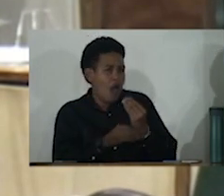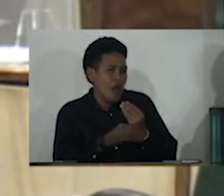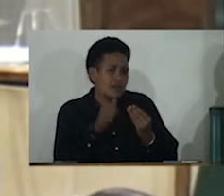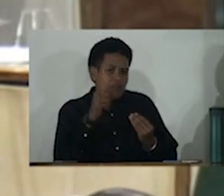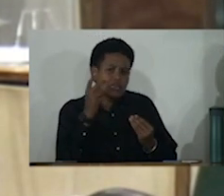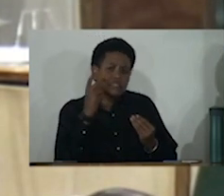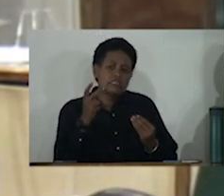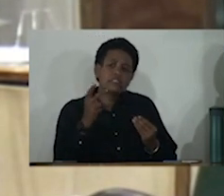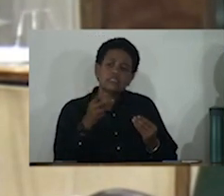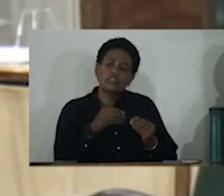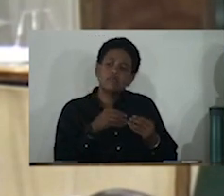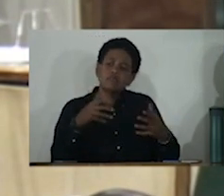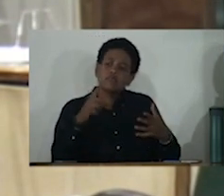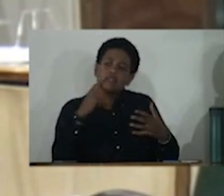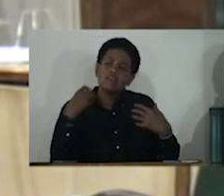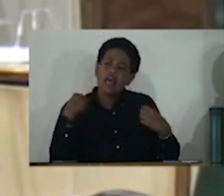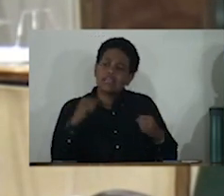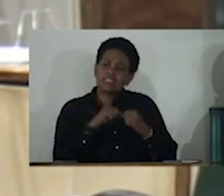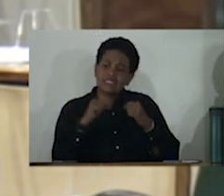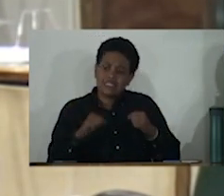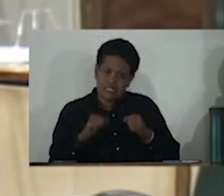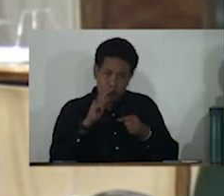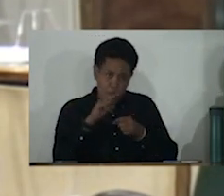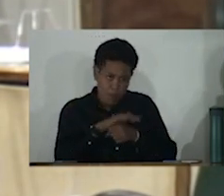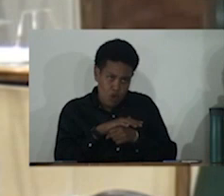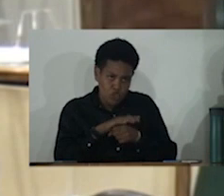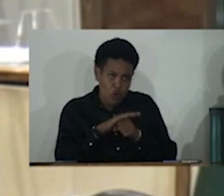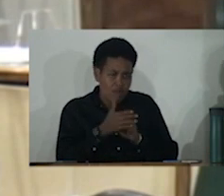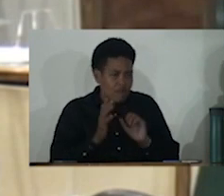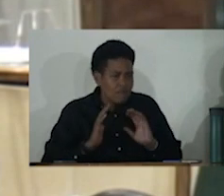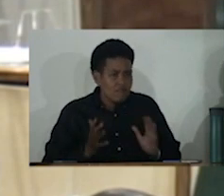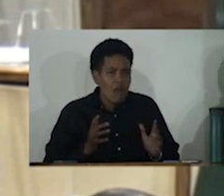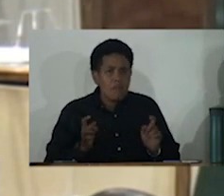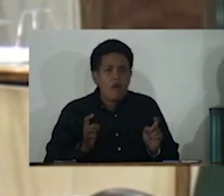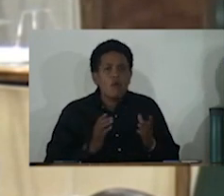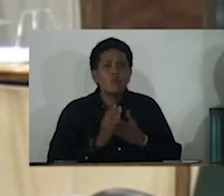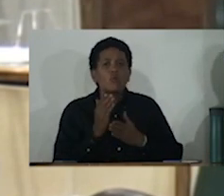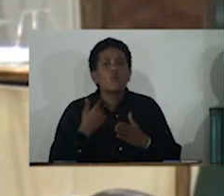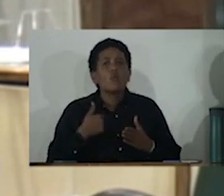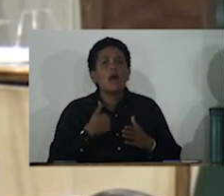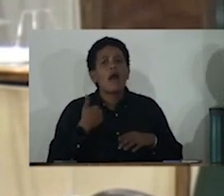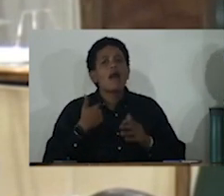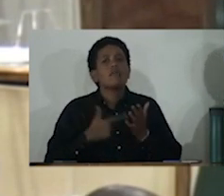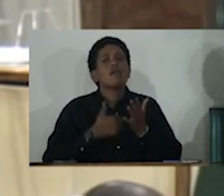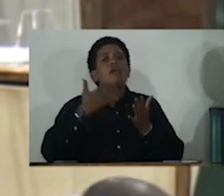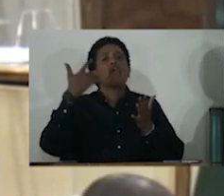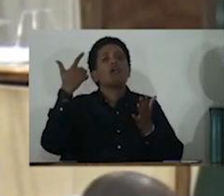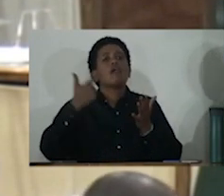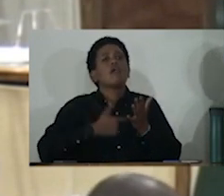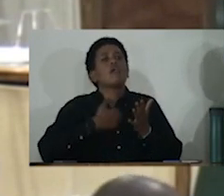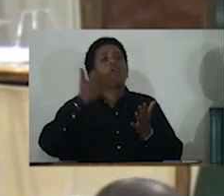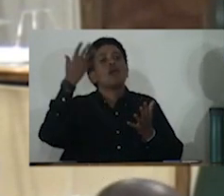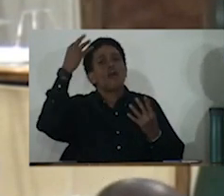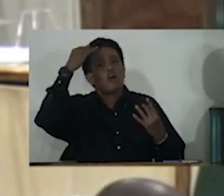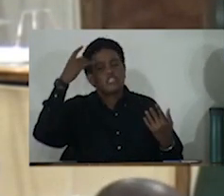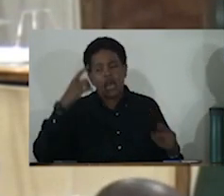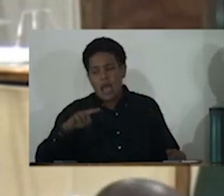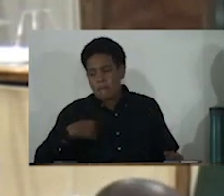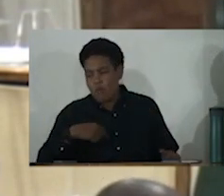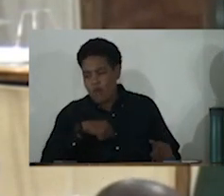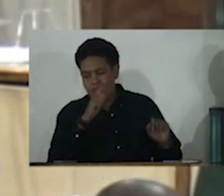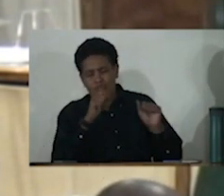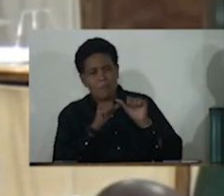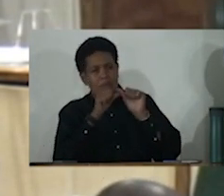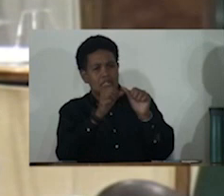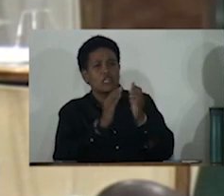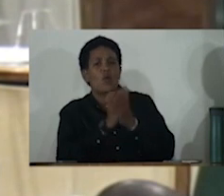the buckling of the health system under the pressures of COVID-19, even though we have had periodic concerns. We have also maintained